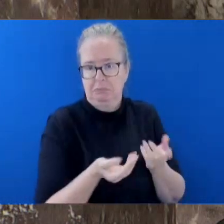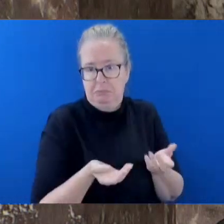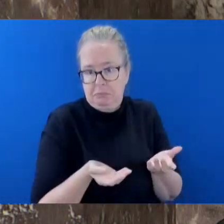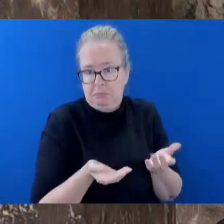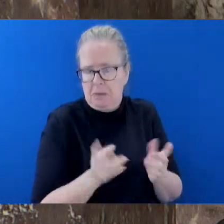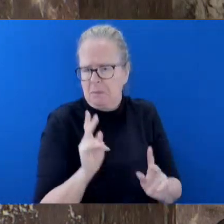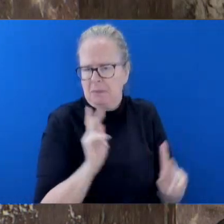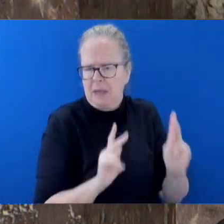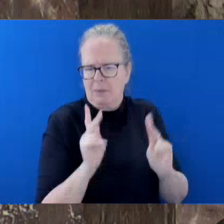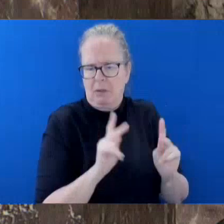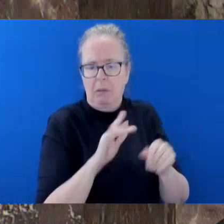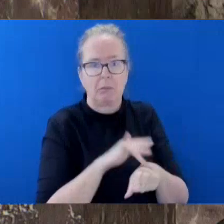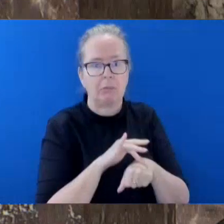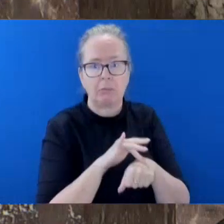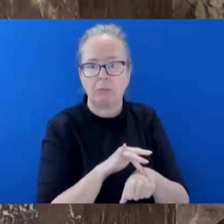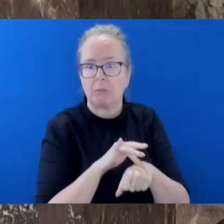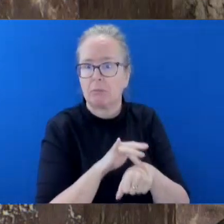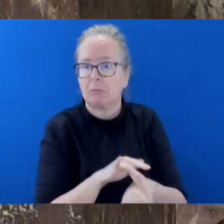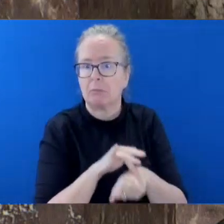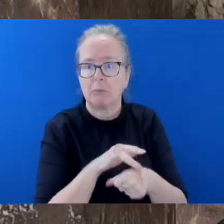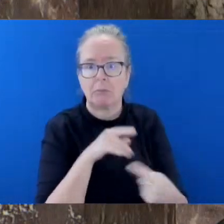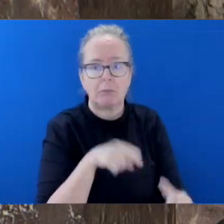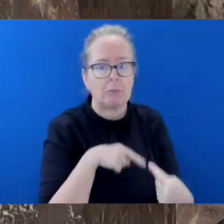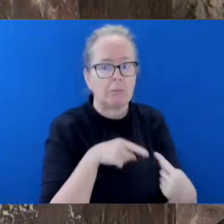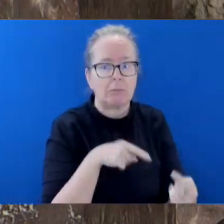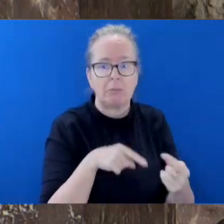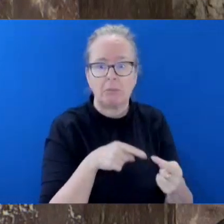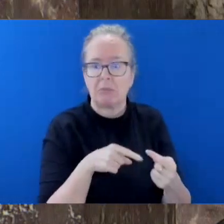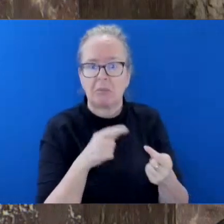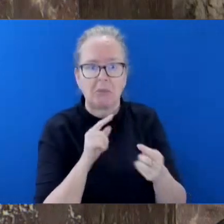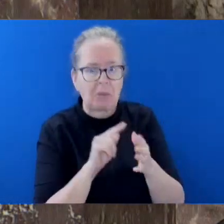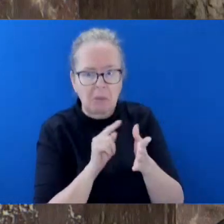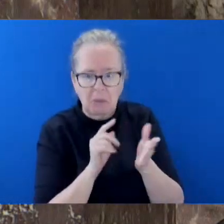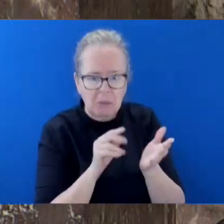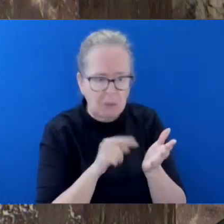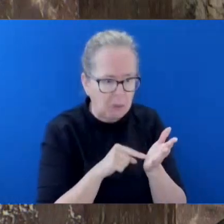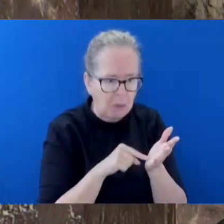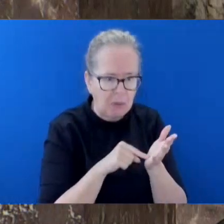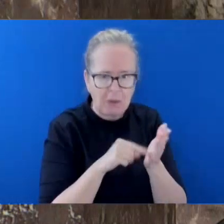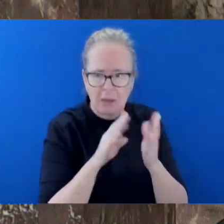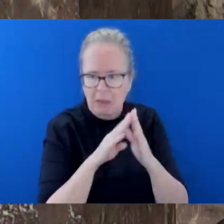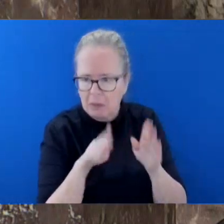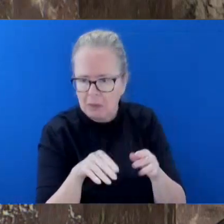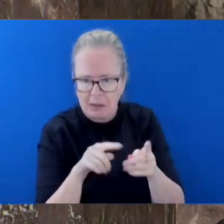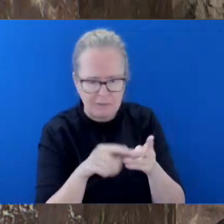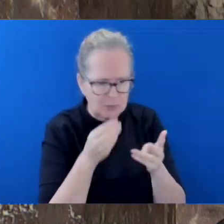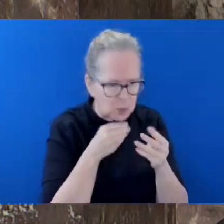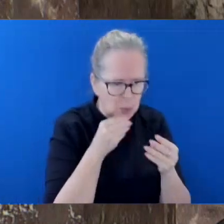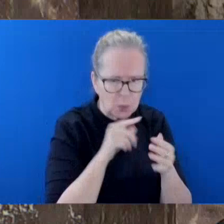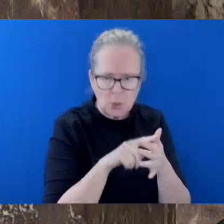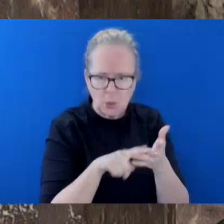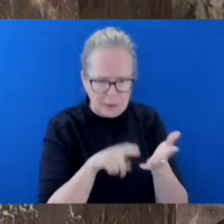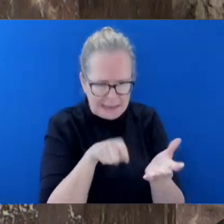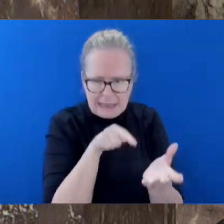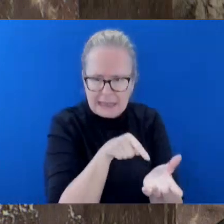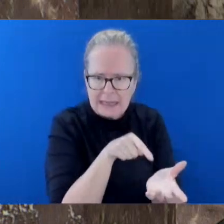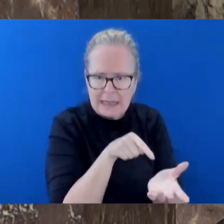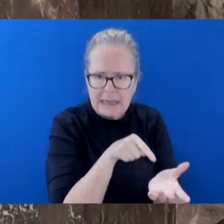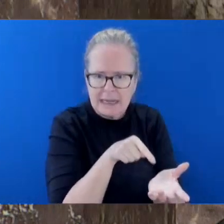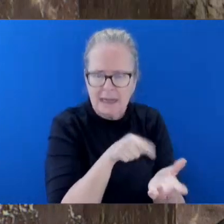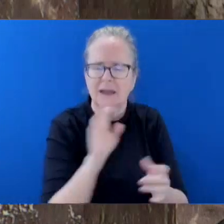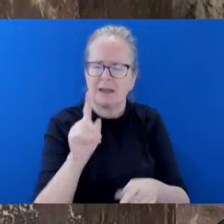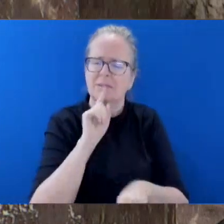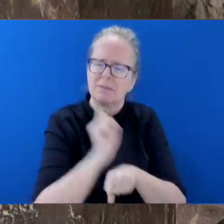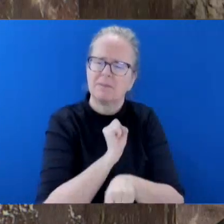lives, and we're here talking about this. I'm a proud British Columbian. You're a proud British Columbian. Let's continue to do the work that